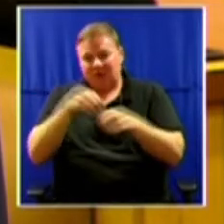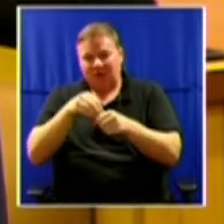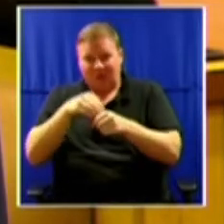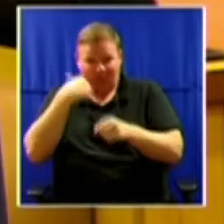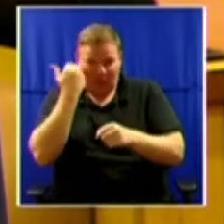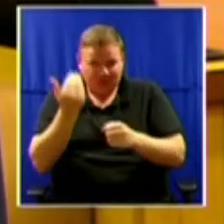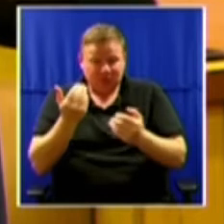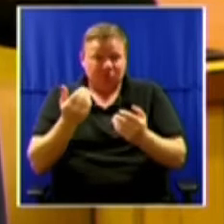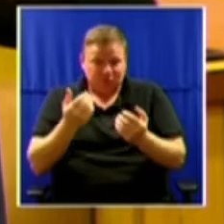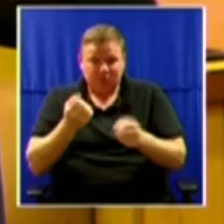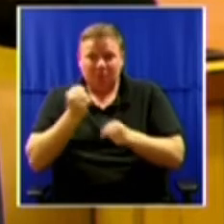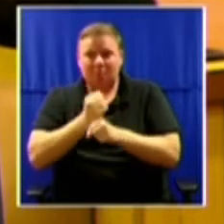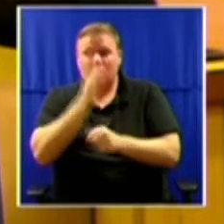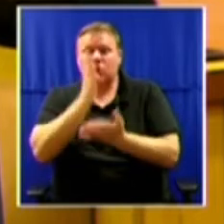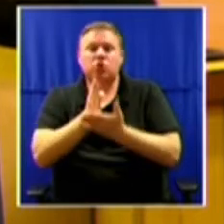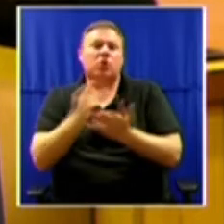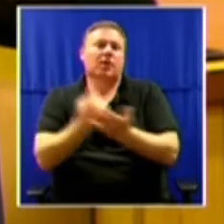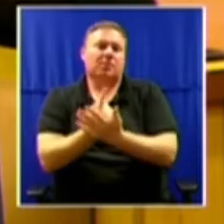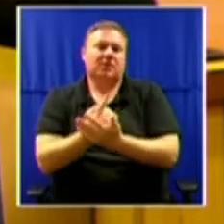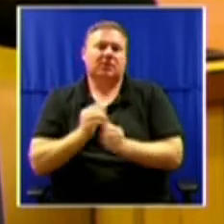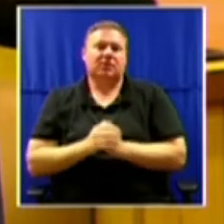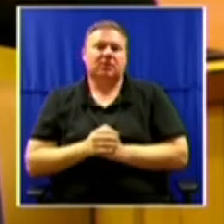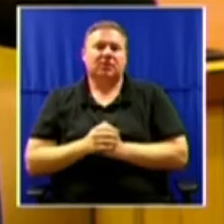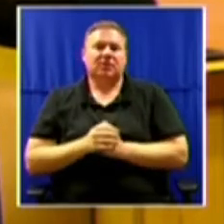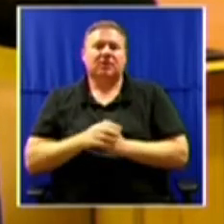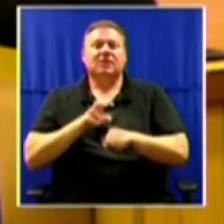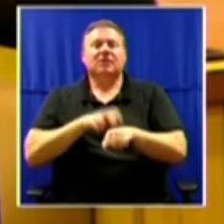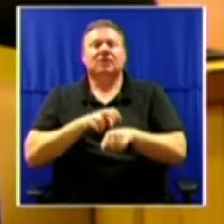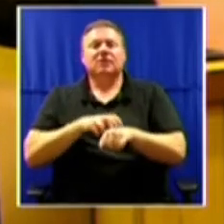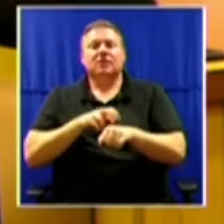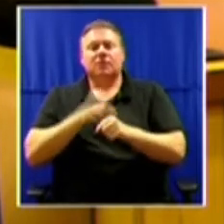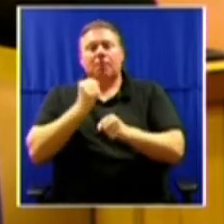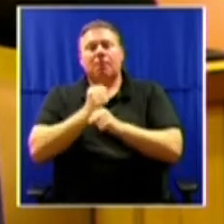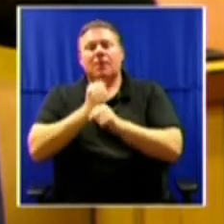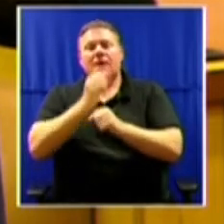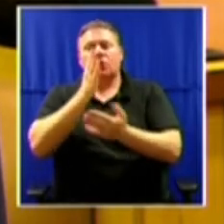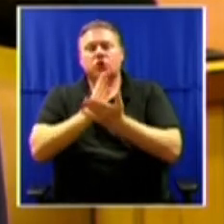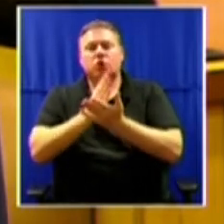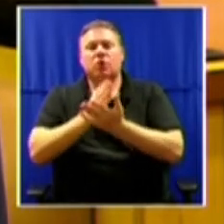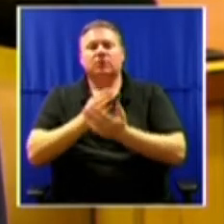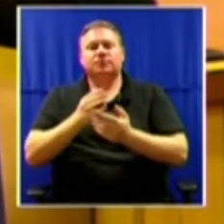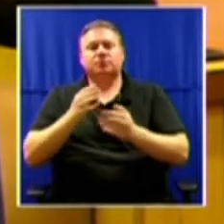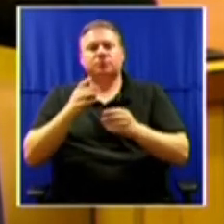have to consider the availability of space in the Department of Health, hospital for the site.